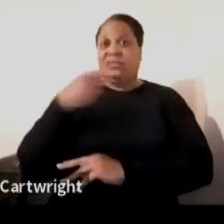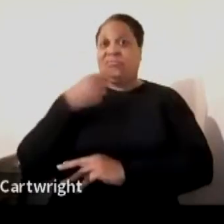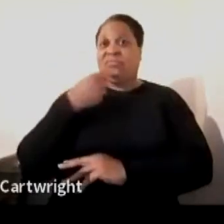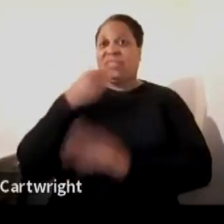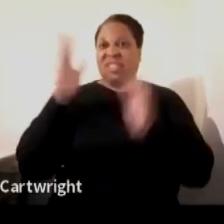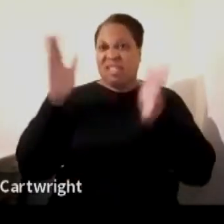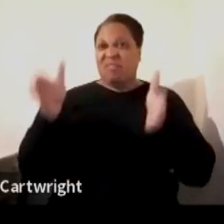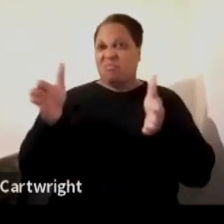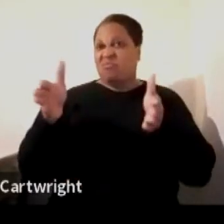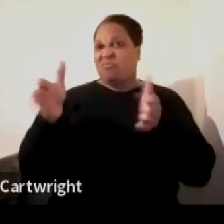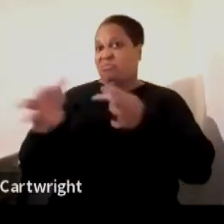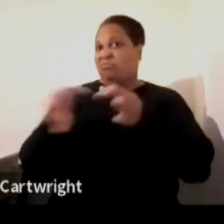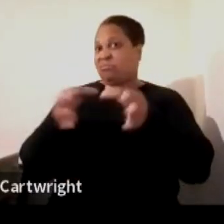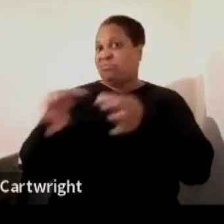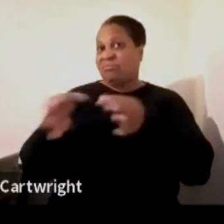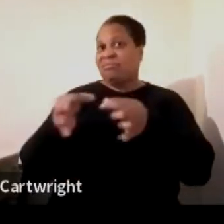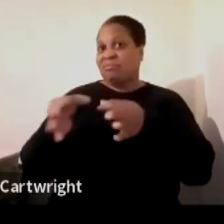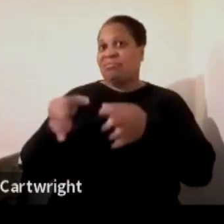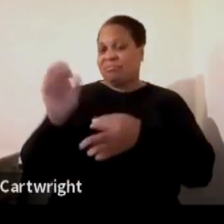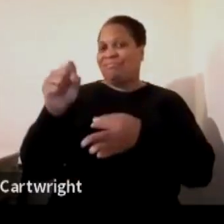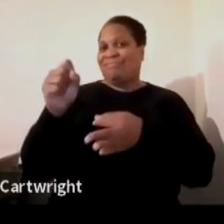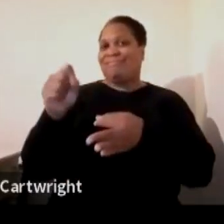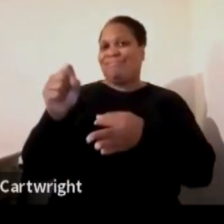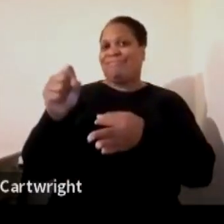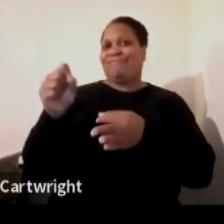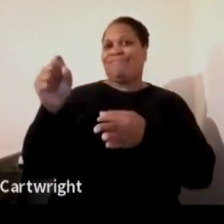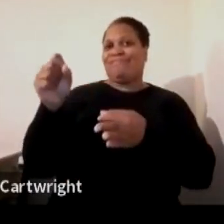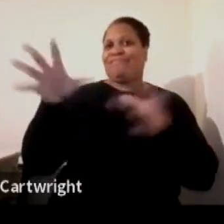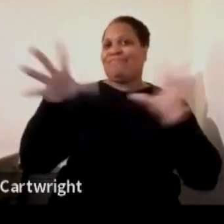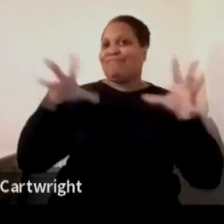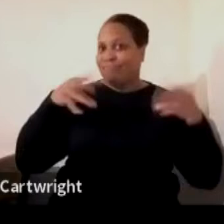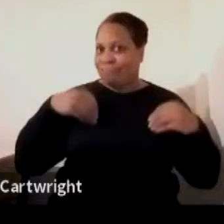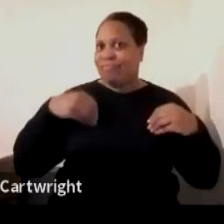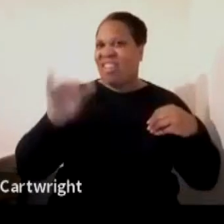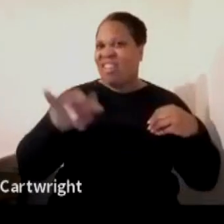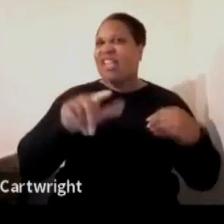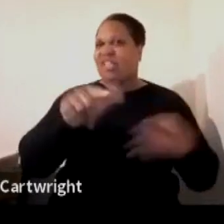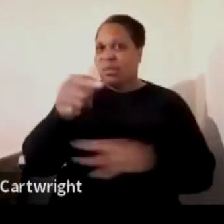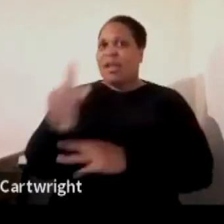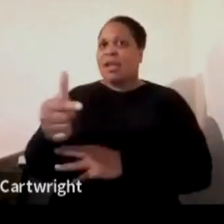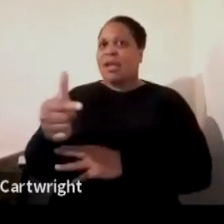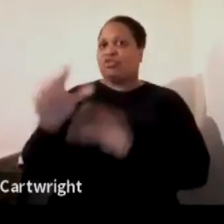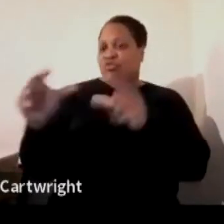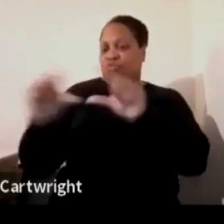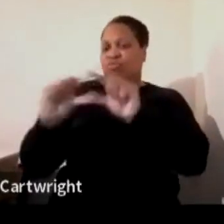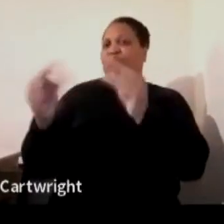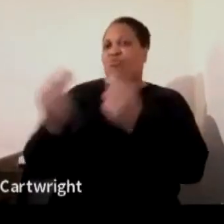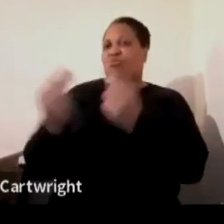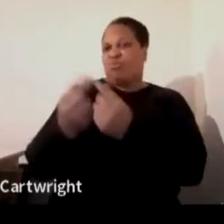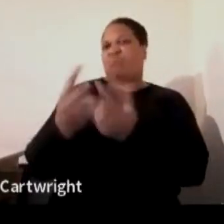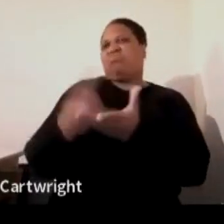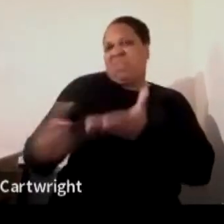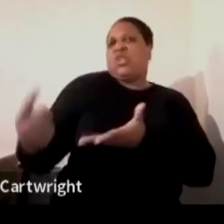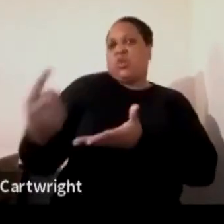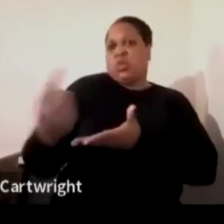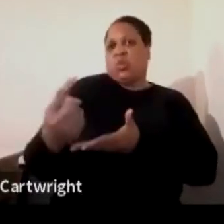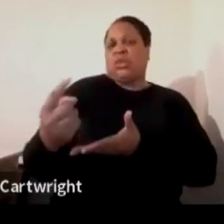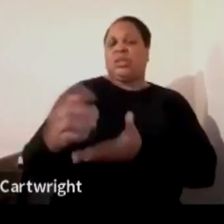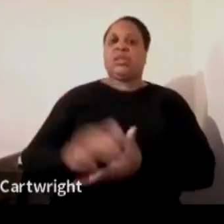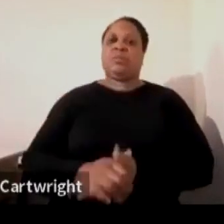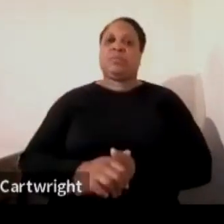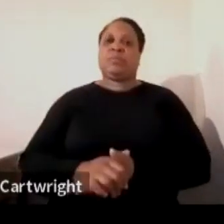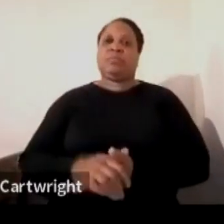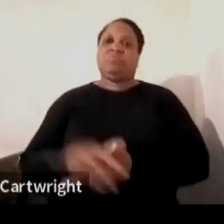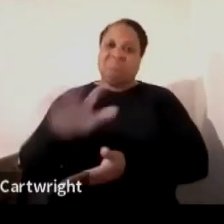described now would certainly fit into the next step. So that should happen in the next week or so. Okay, excellent,